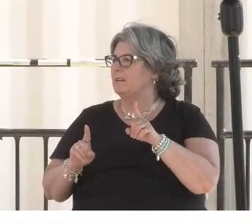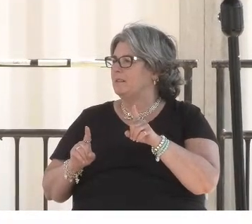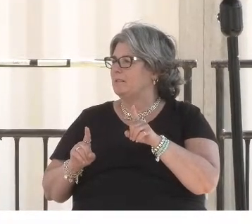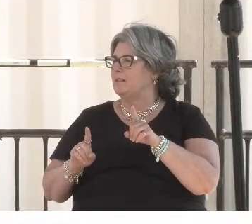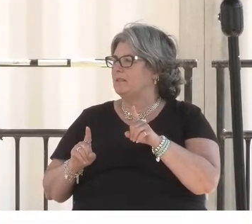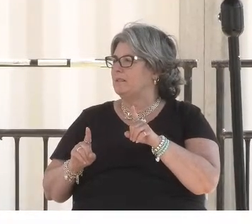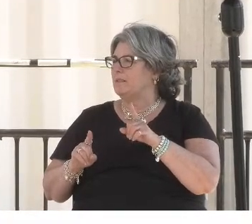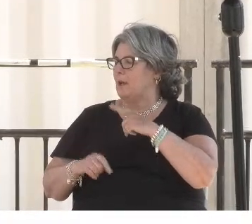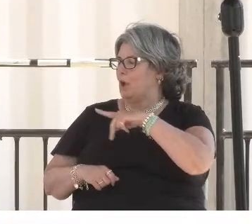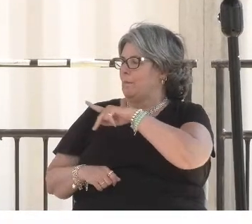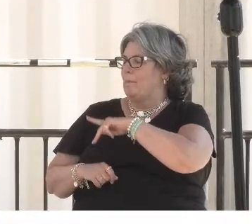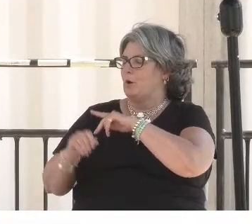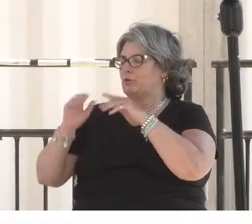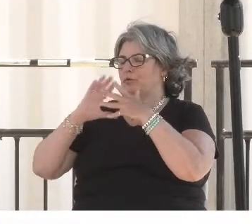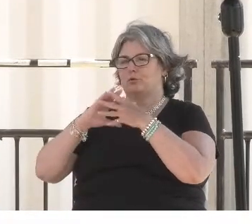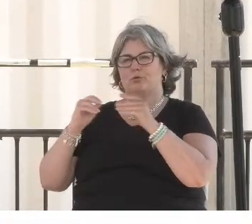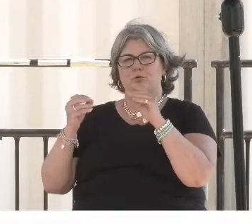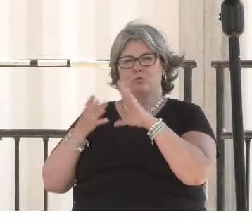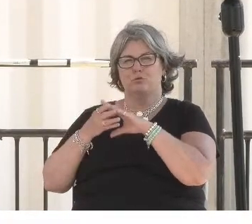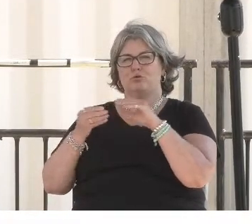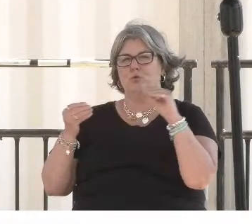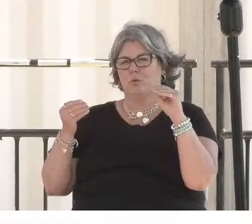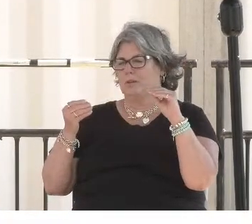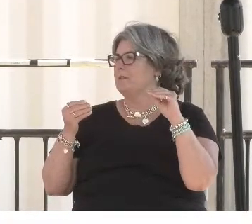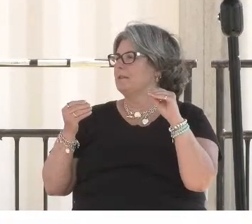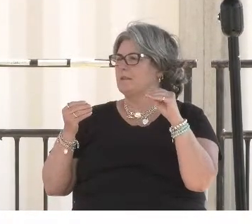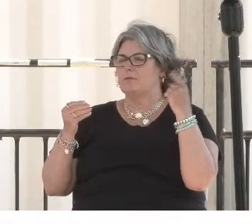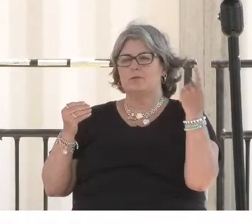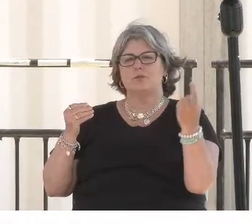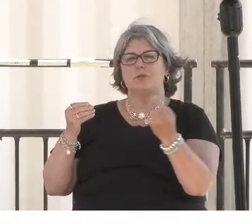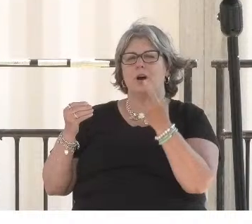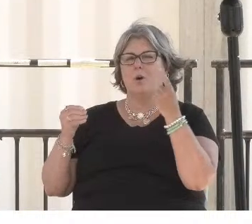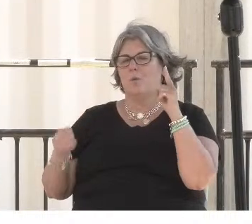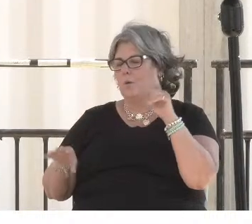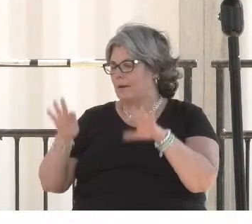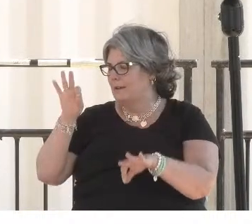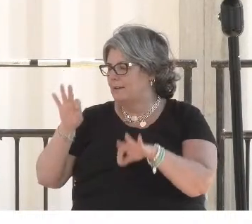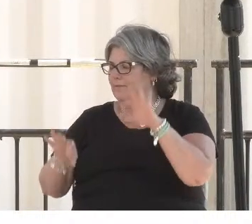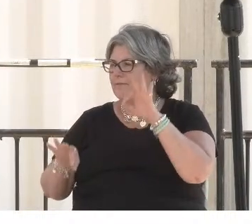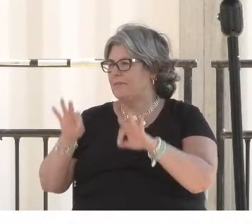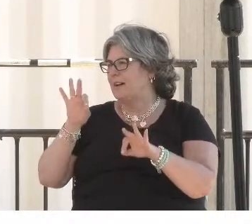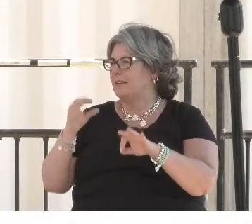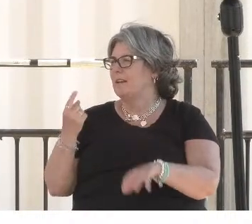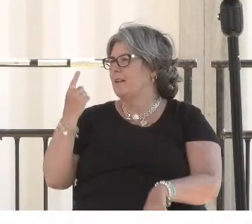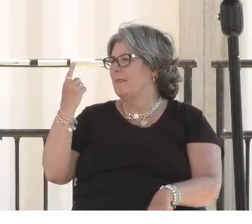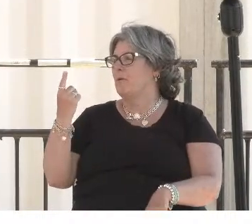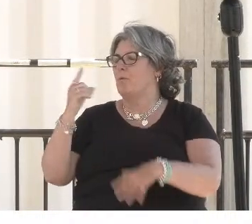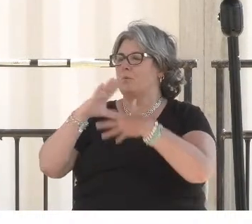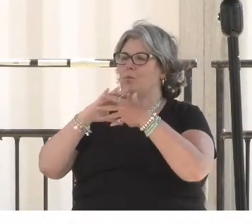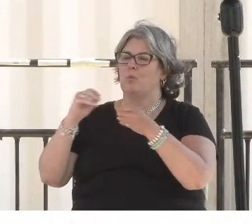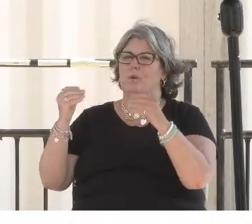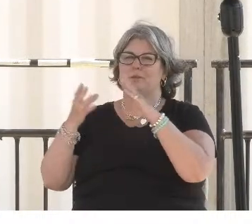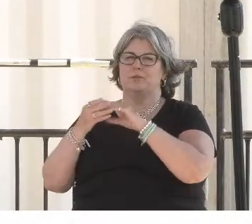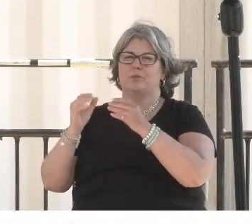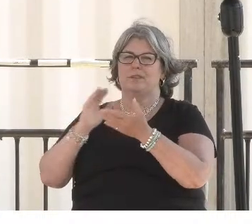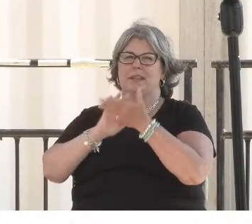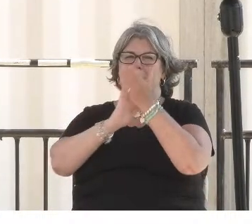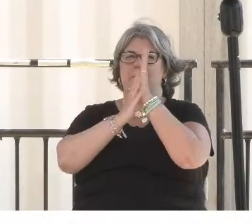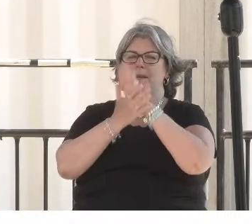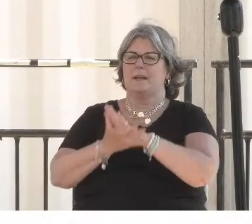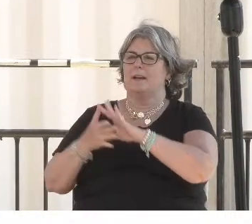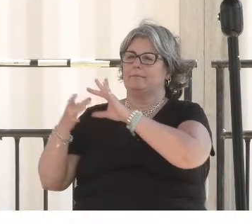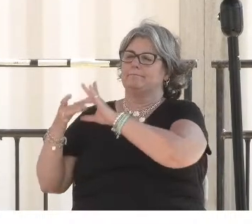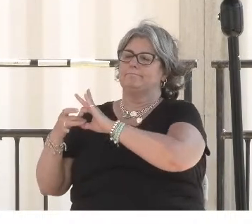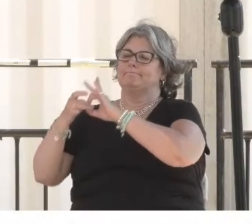And personal stories, like just always finding the singular story that can become the metaphor for the